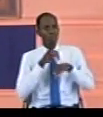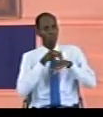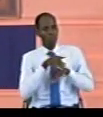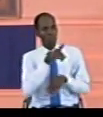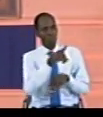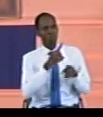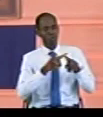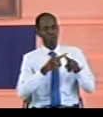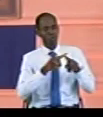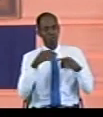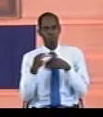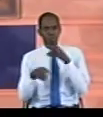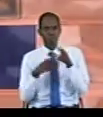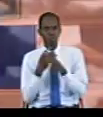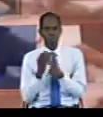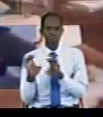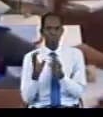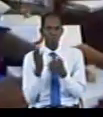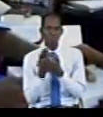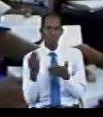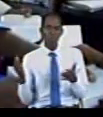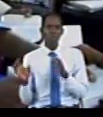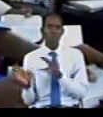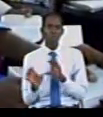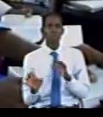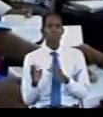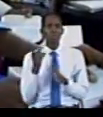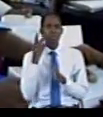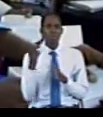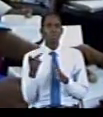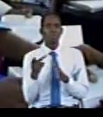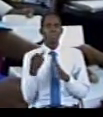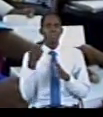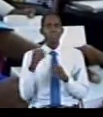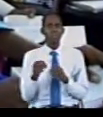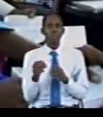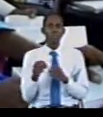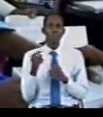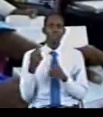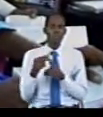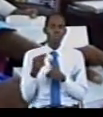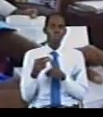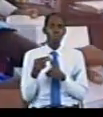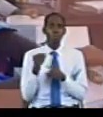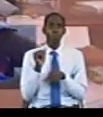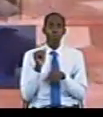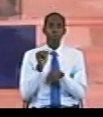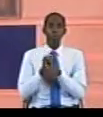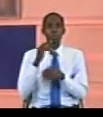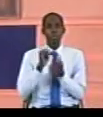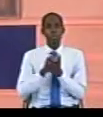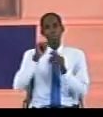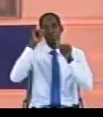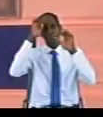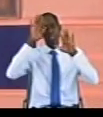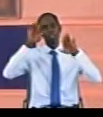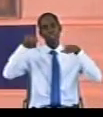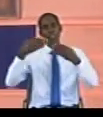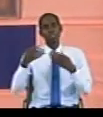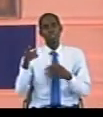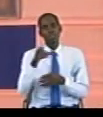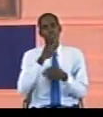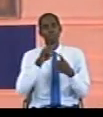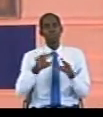thing done. What is it? The work that the Father gave him to do. Luke chapter 5,